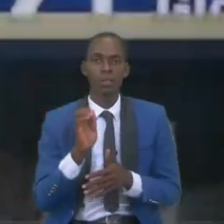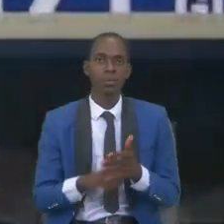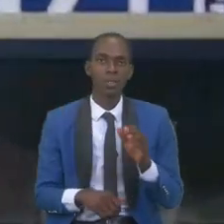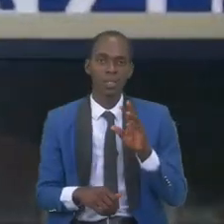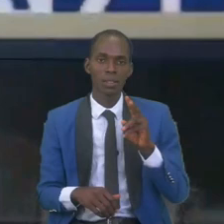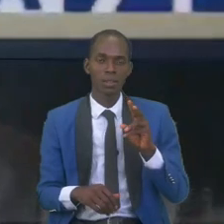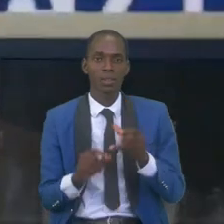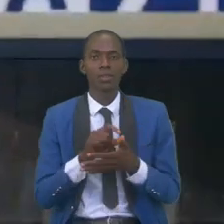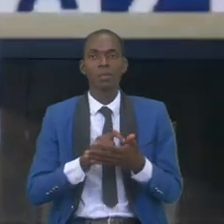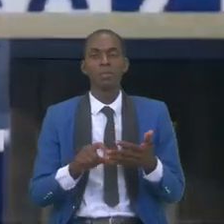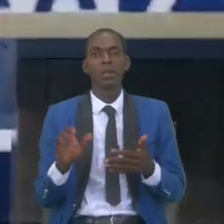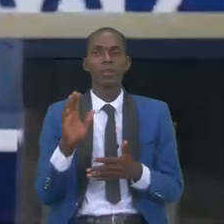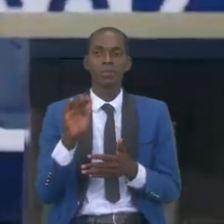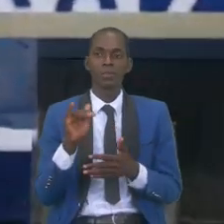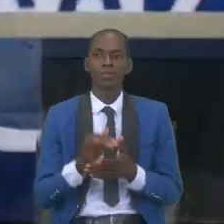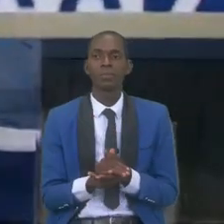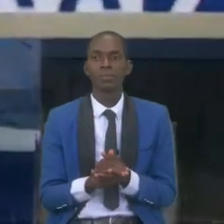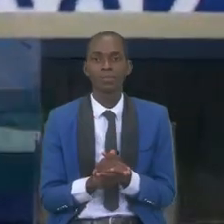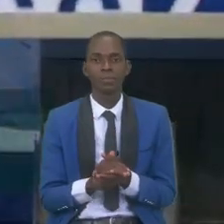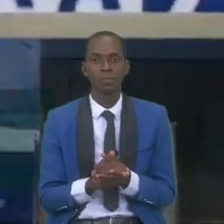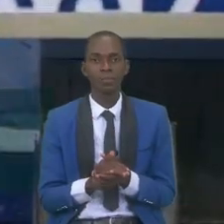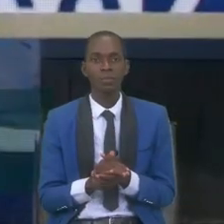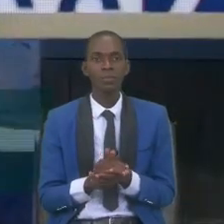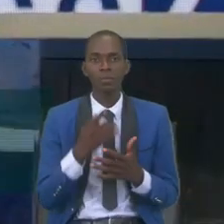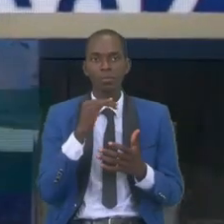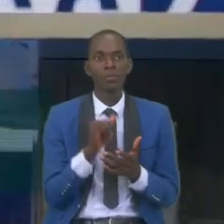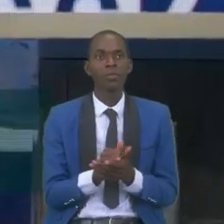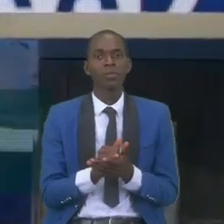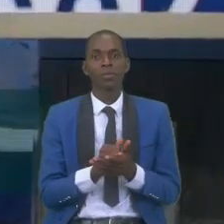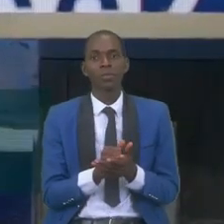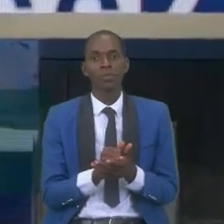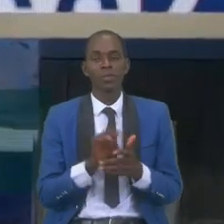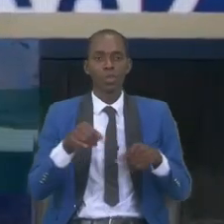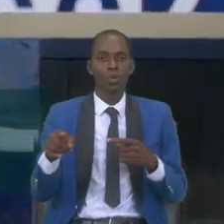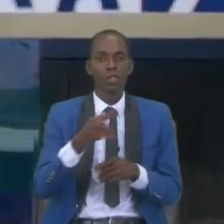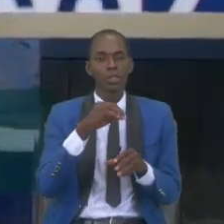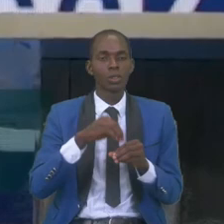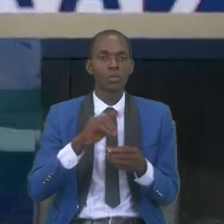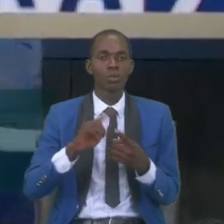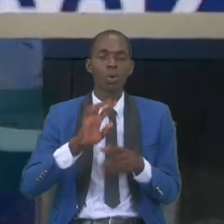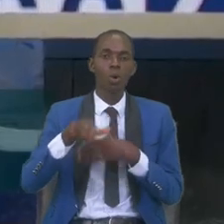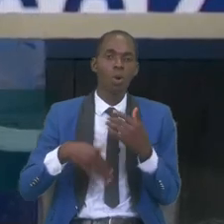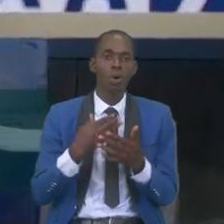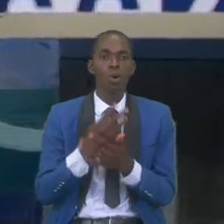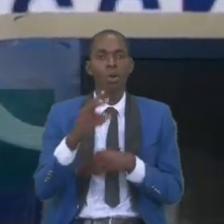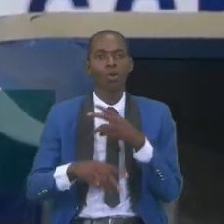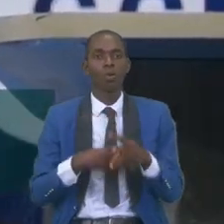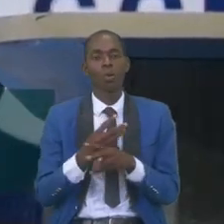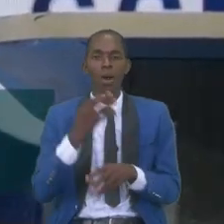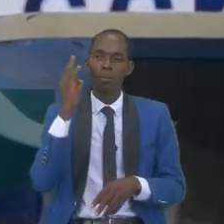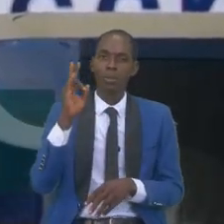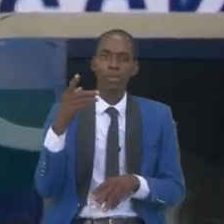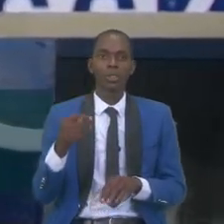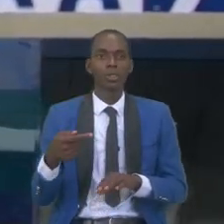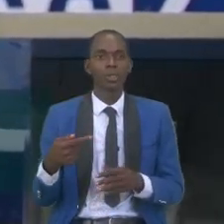16, verse 15. And he said unto them, go ye into all the world and preach the gospel to every creature. And